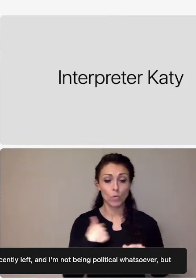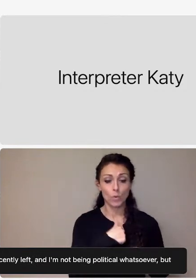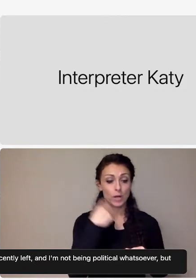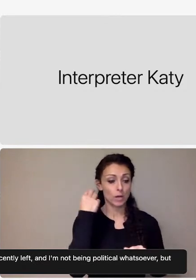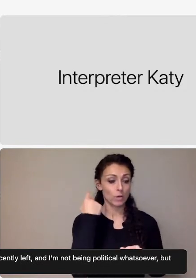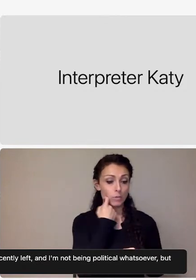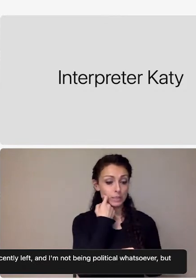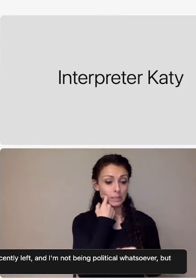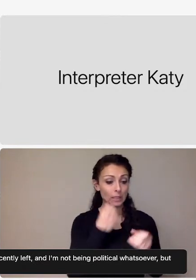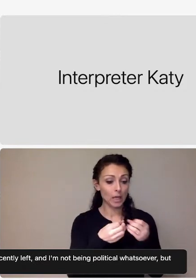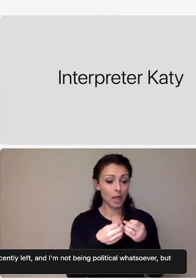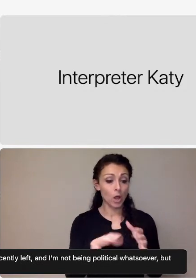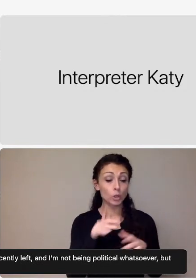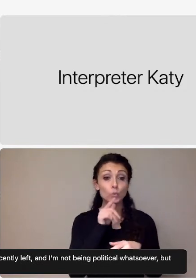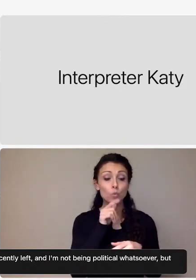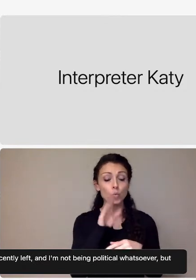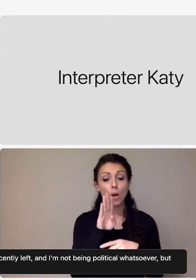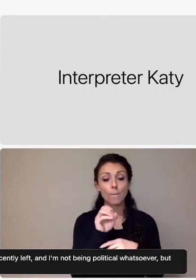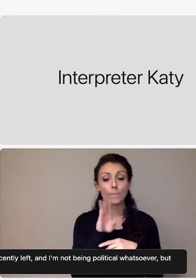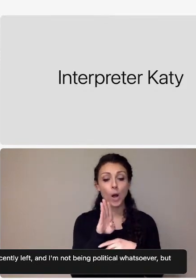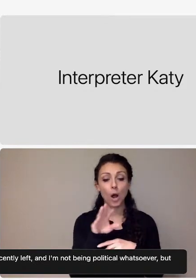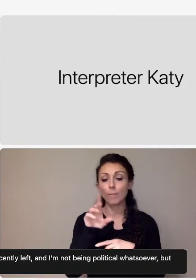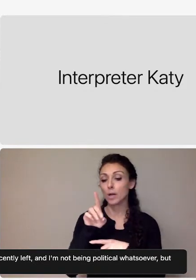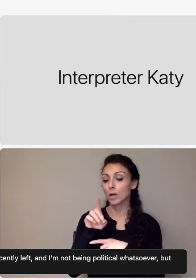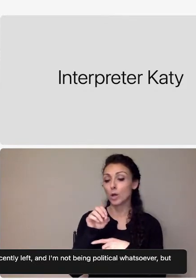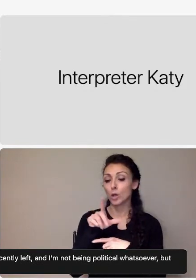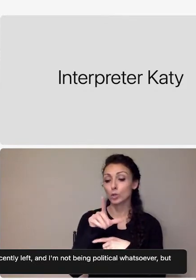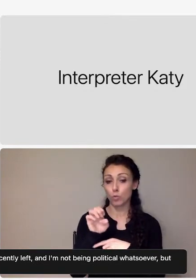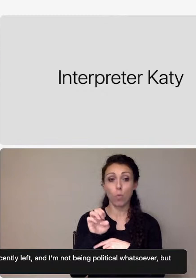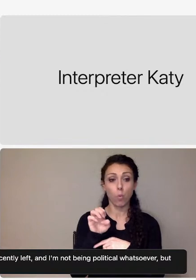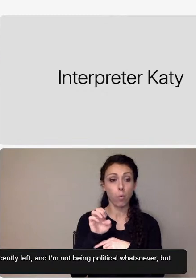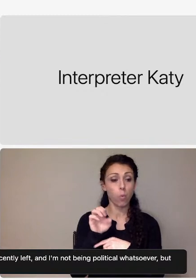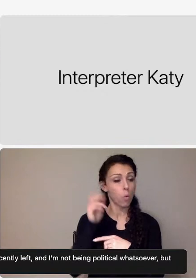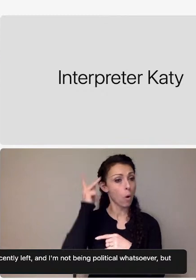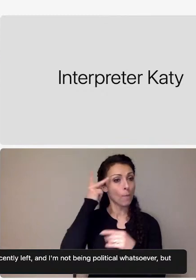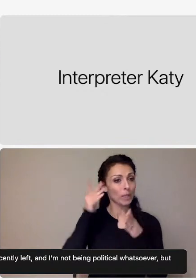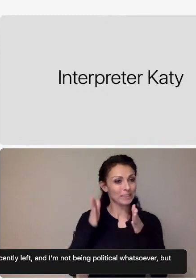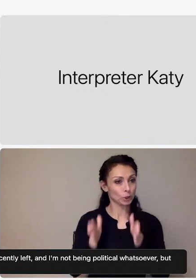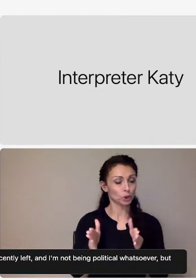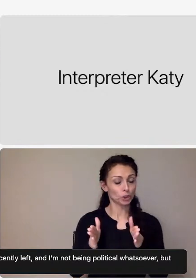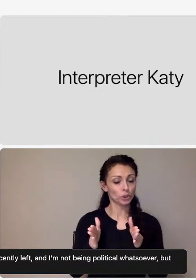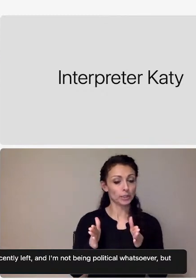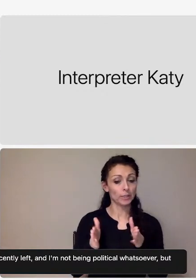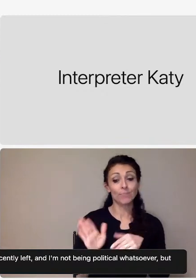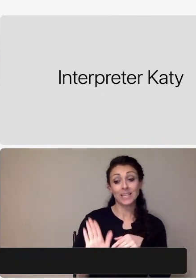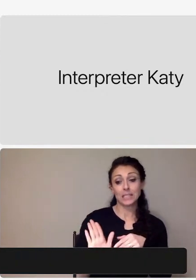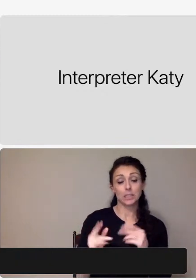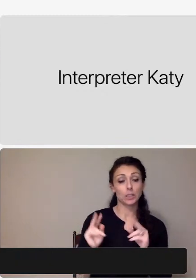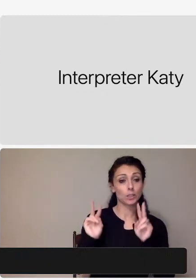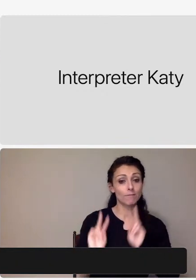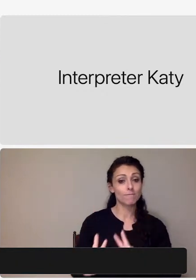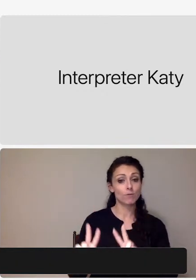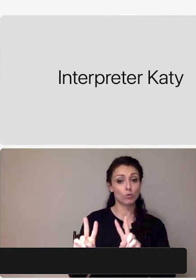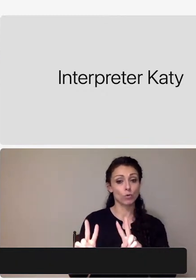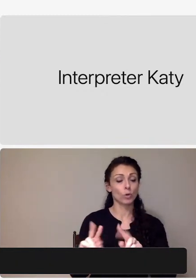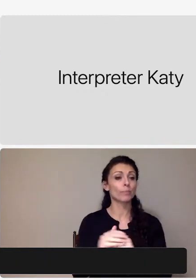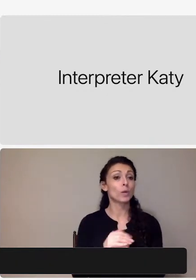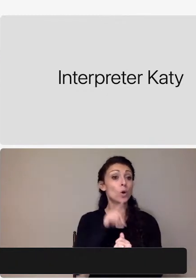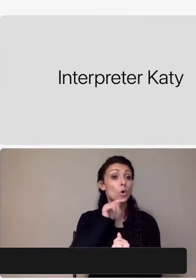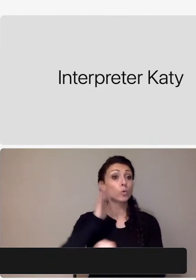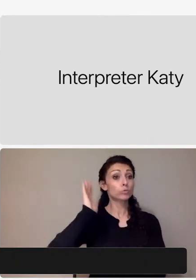uh bob dole and at uh his funeral uh tom hanks